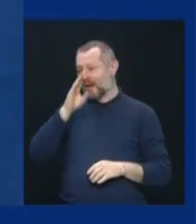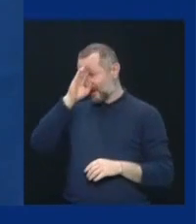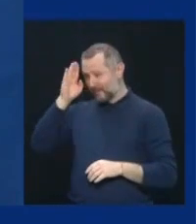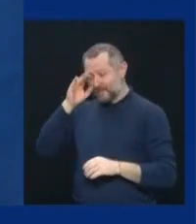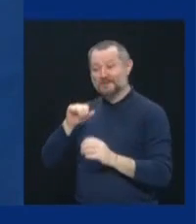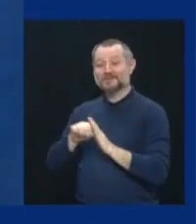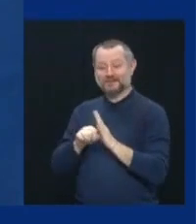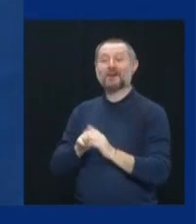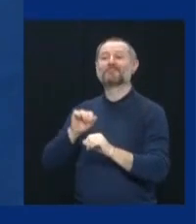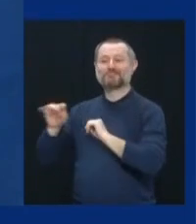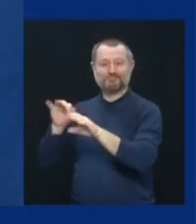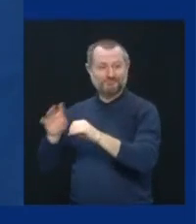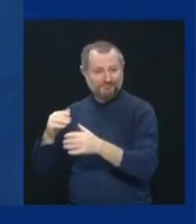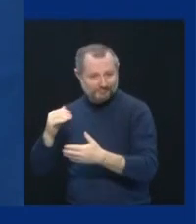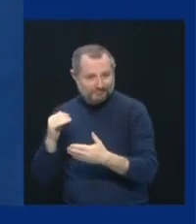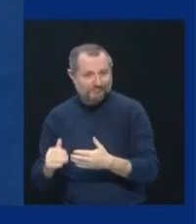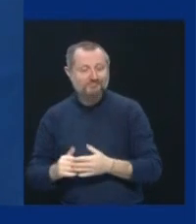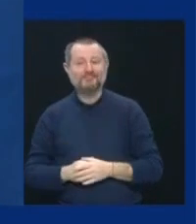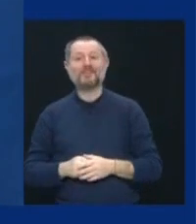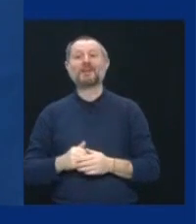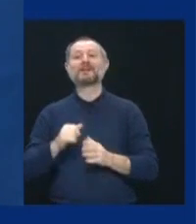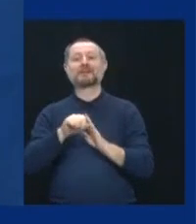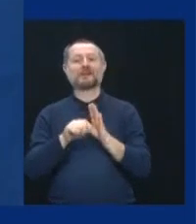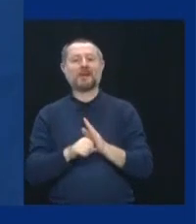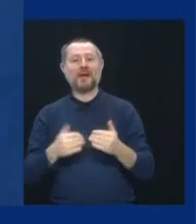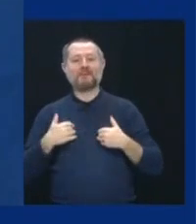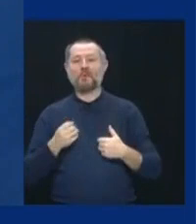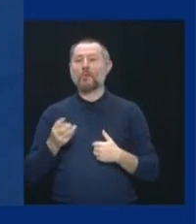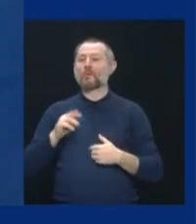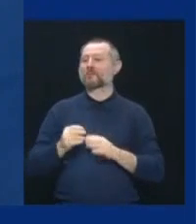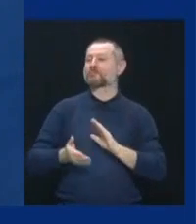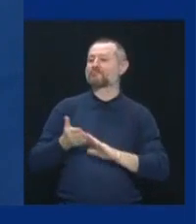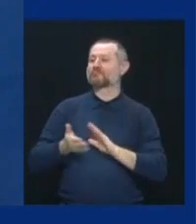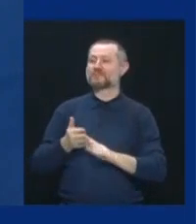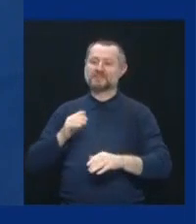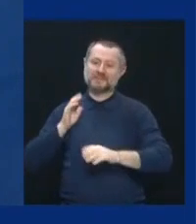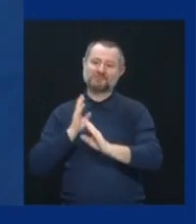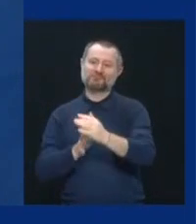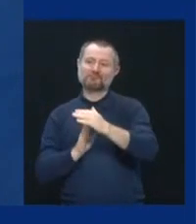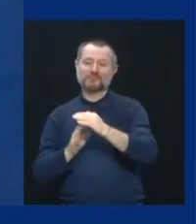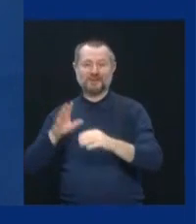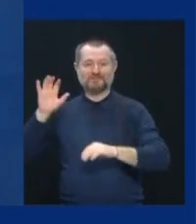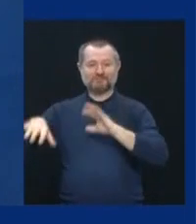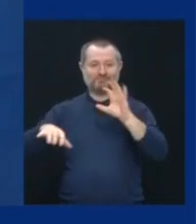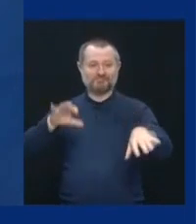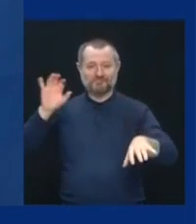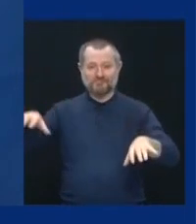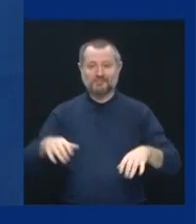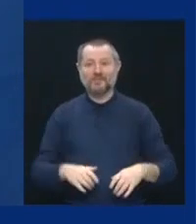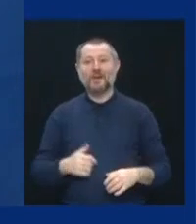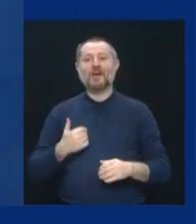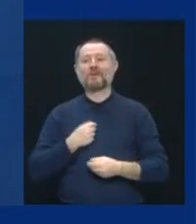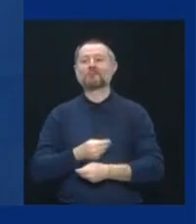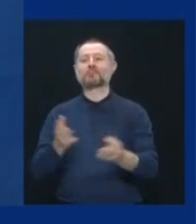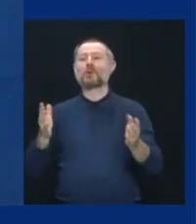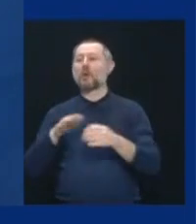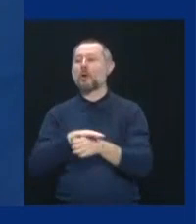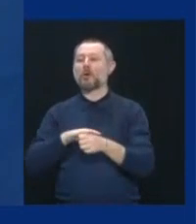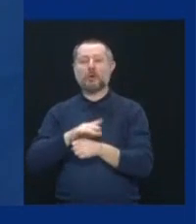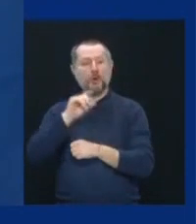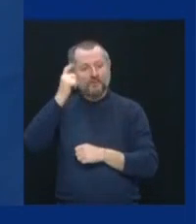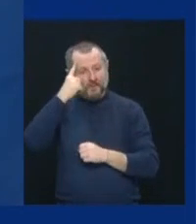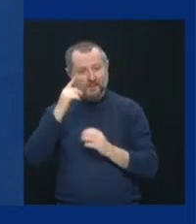state runs mass vaccination sites, and the state then gives to local governments. The